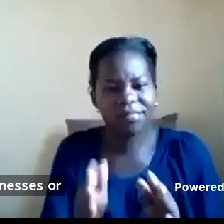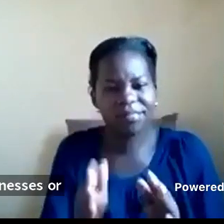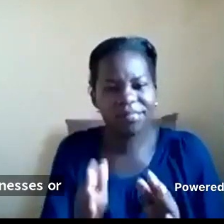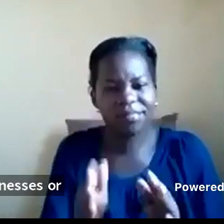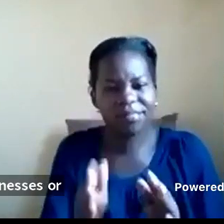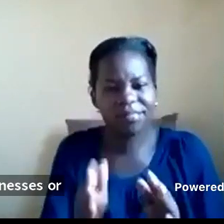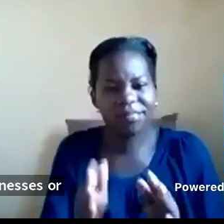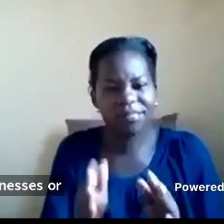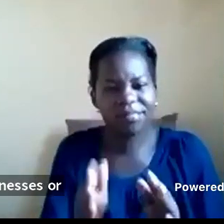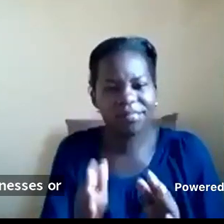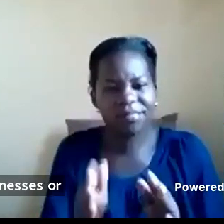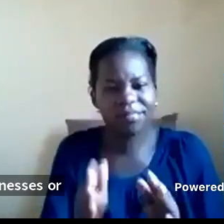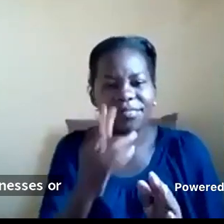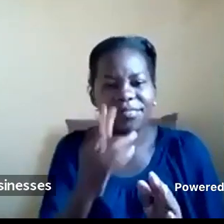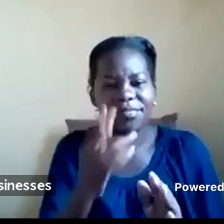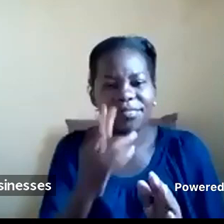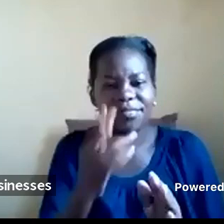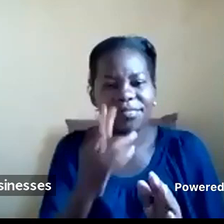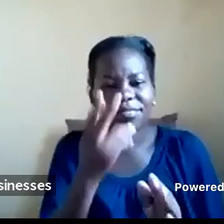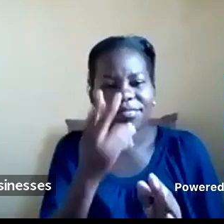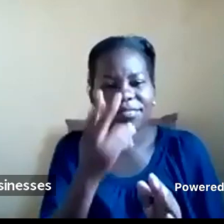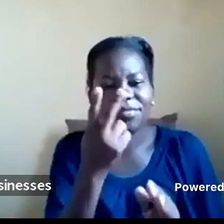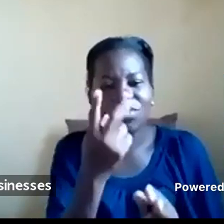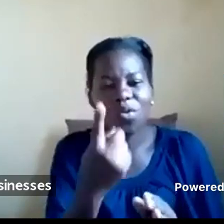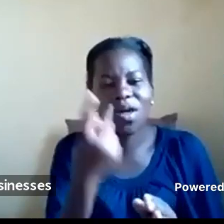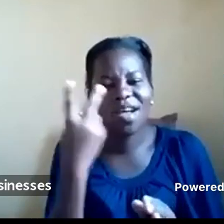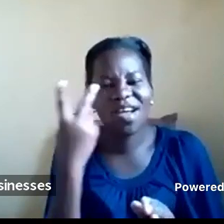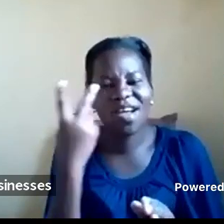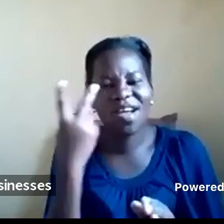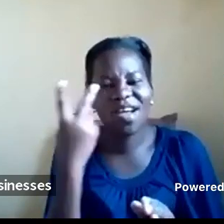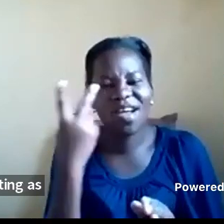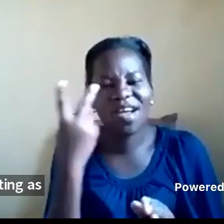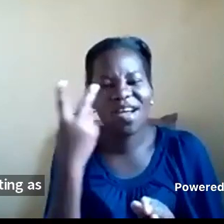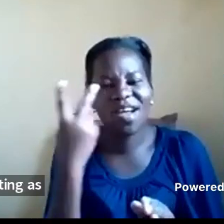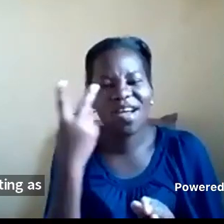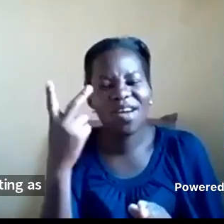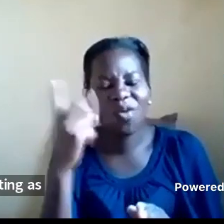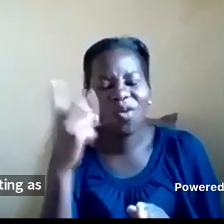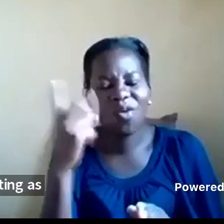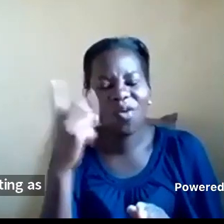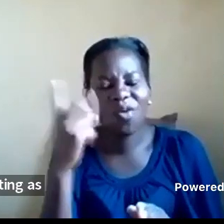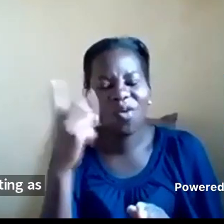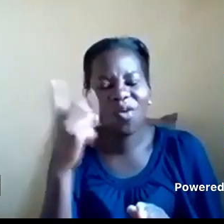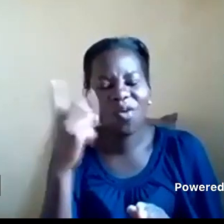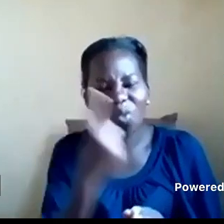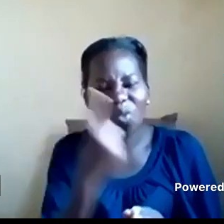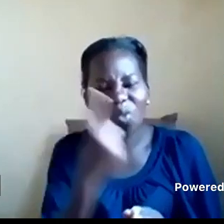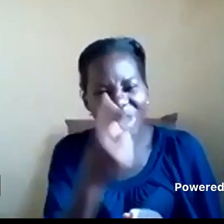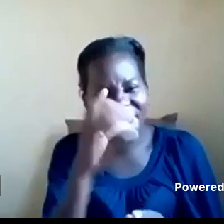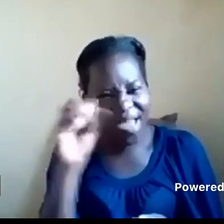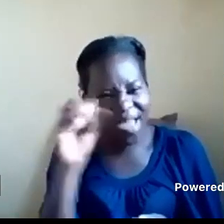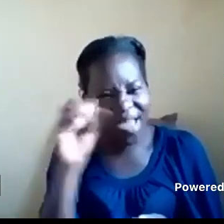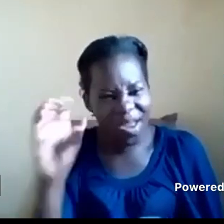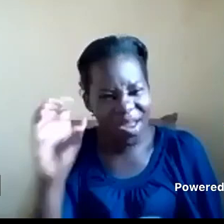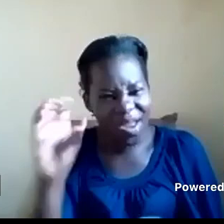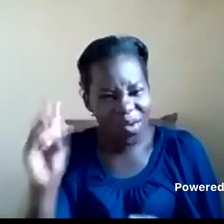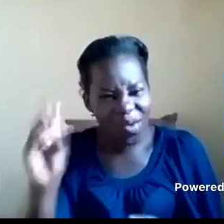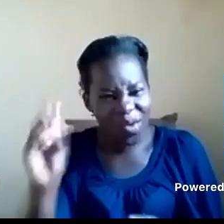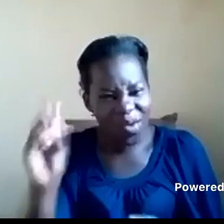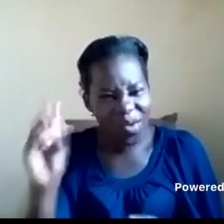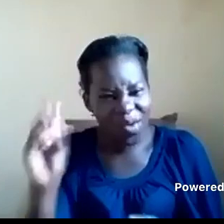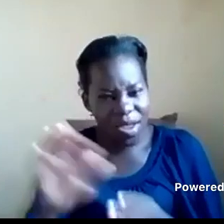need to mentor. So we are recruiting as many other mentors as possible. So we'd welcome an opportunity to have you on